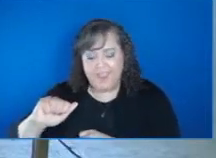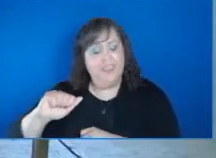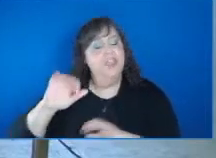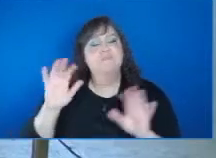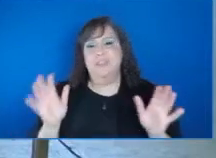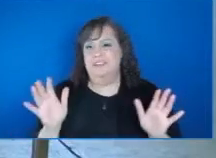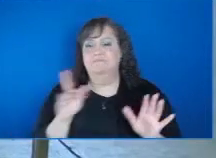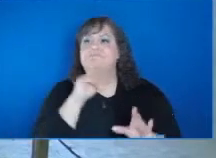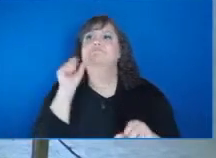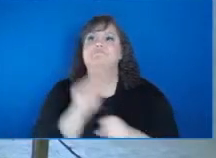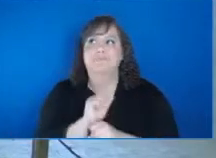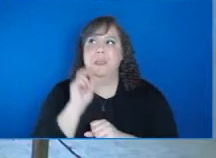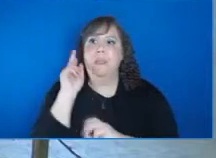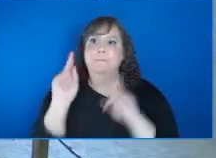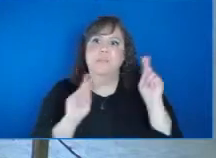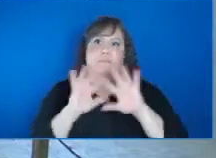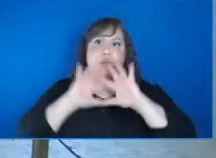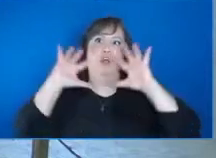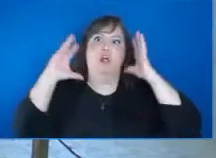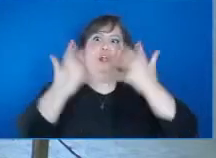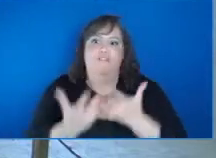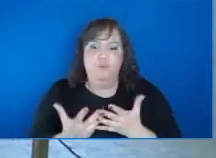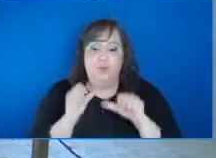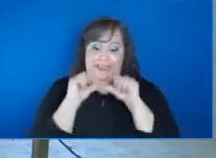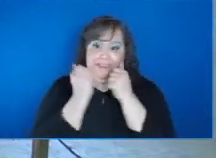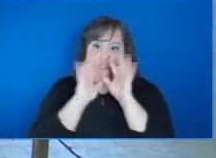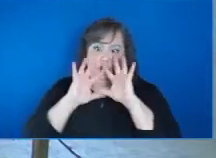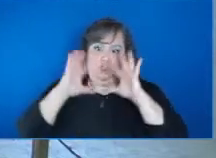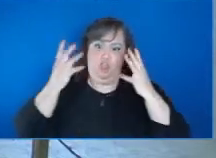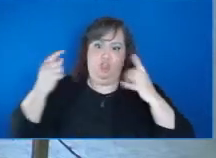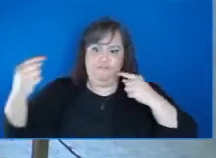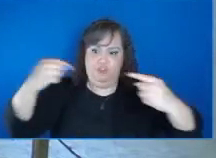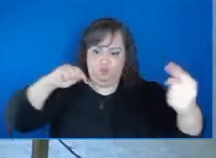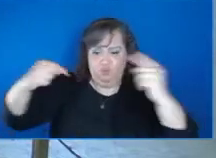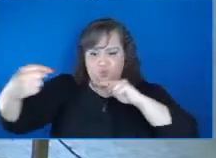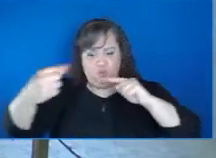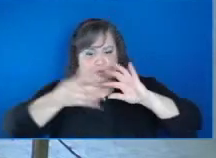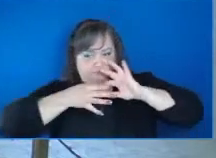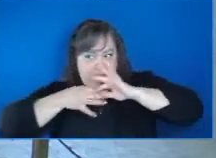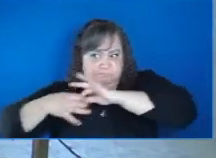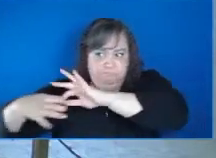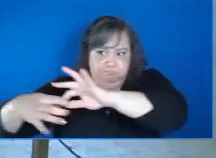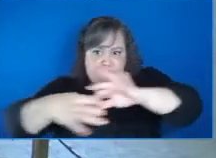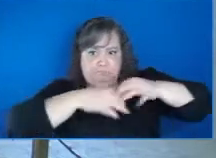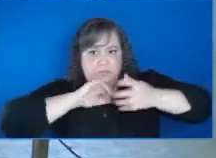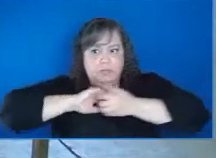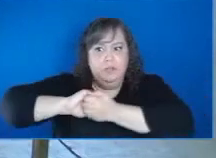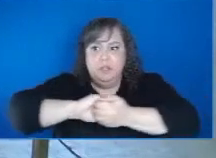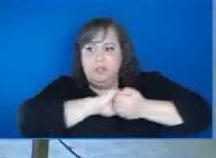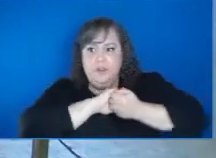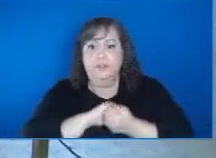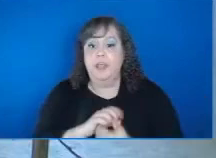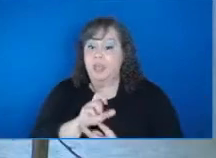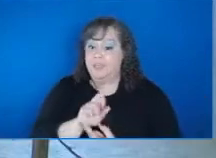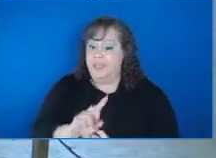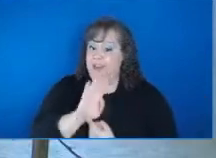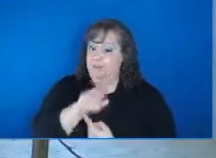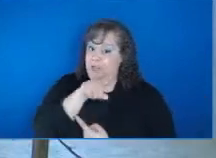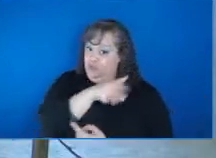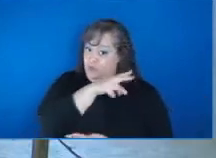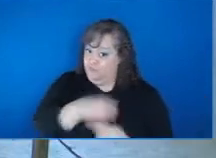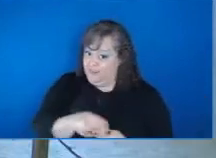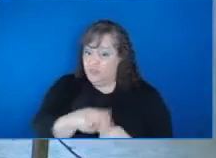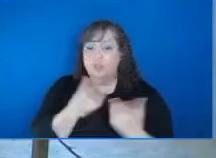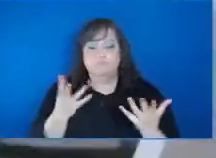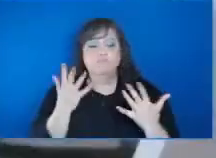people around the world and agencies around the world working together cooperatively for this. I mean, the database that you're referring to is all publicly available, right? I mean, you put it